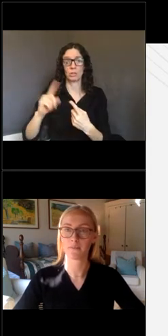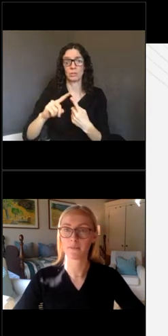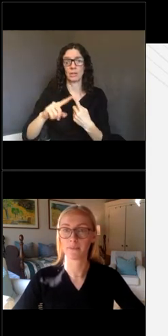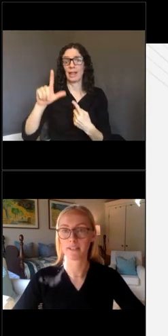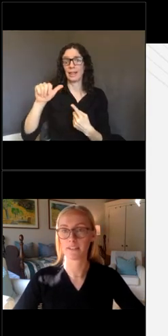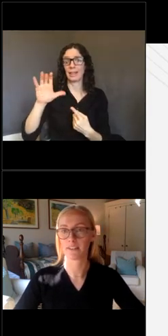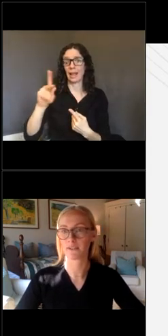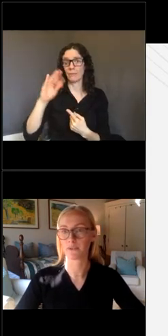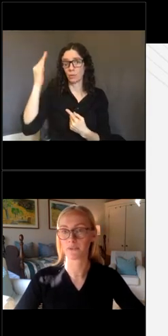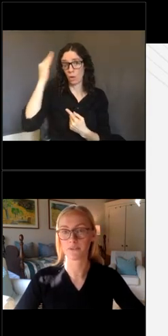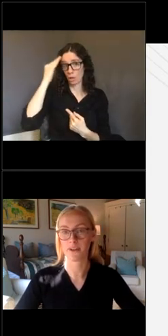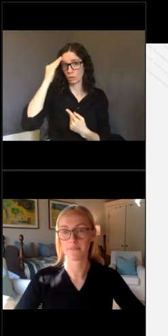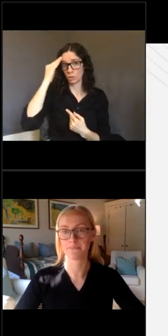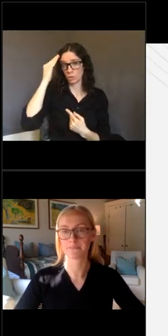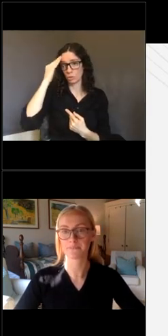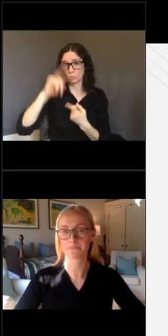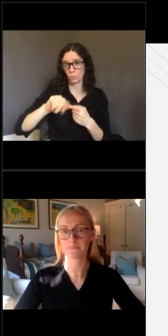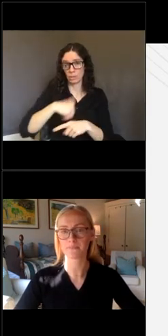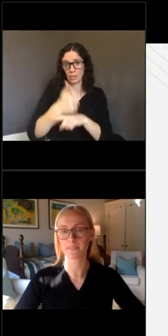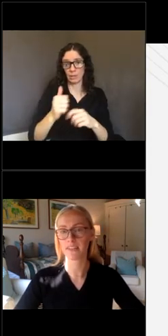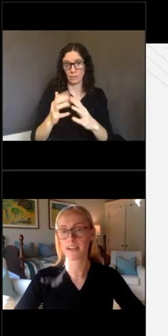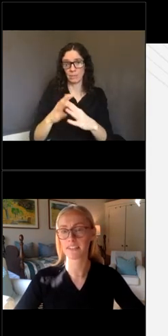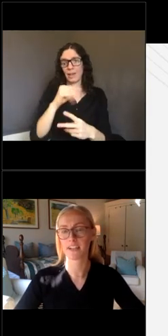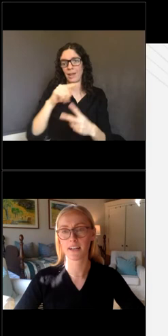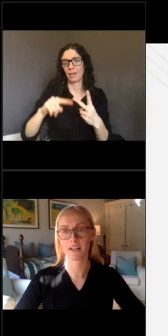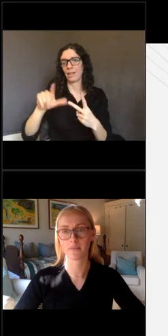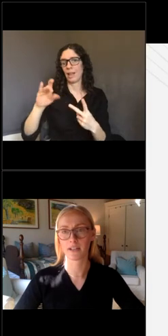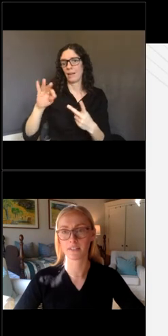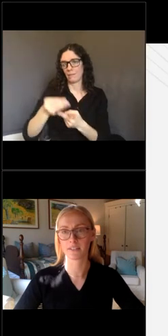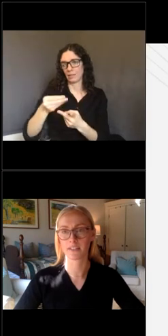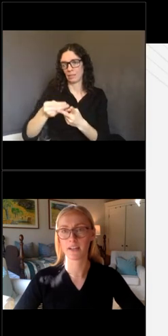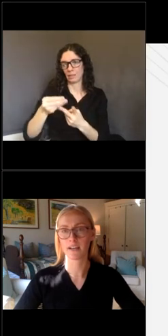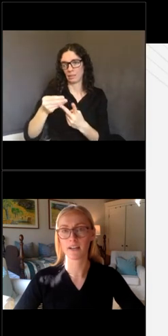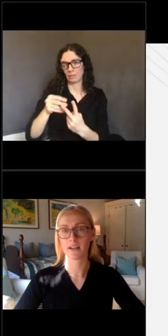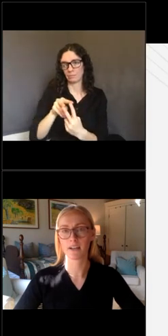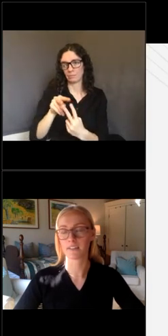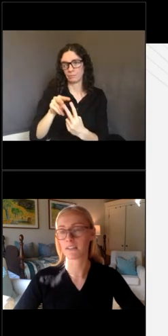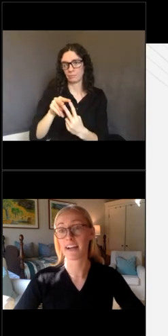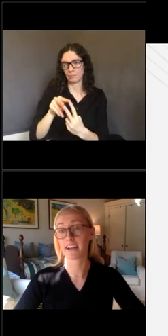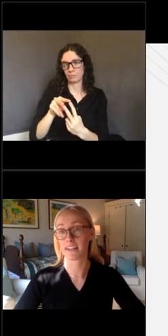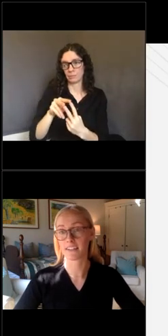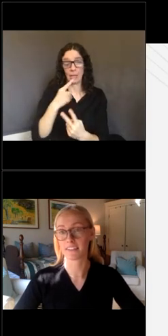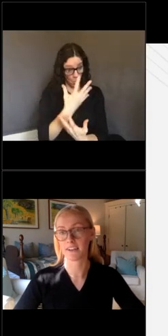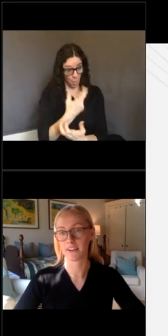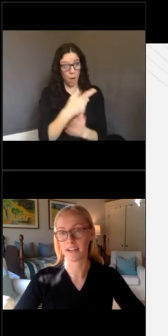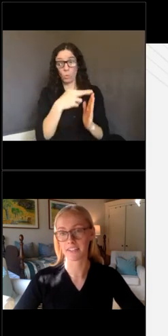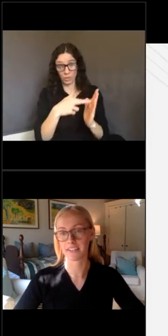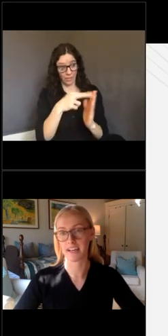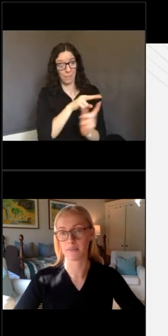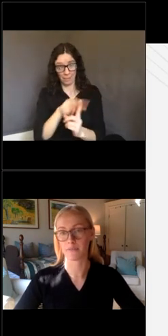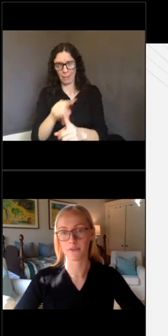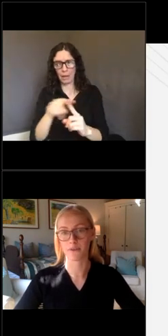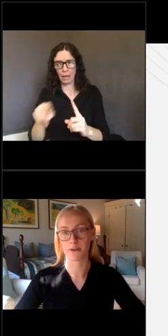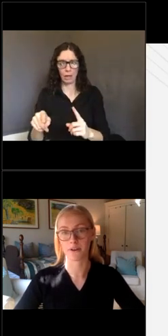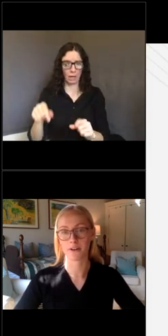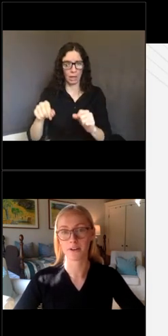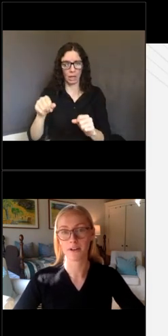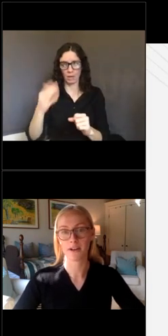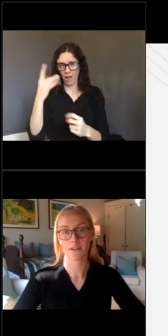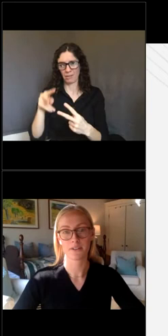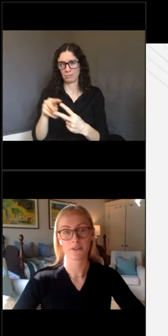for implementing these rules of thumb. And that's going to help us guide us in our next step